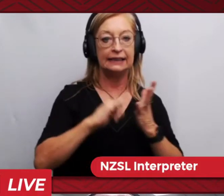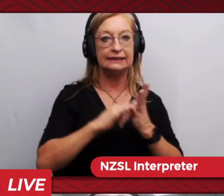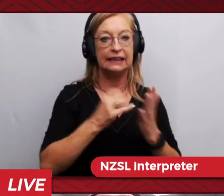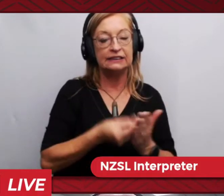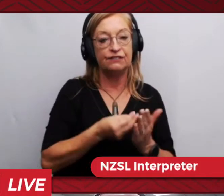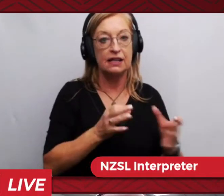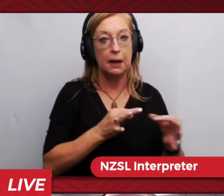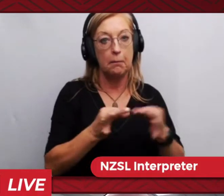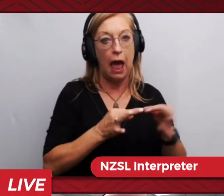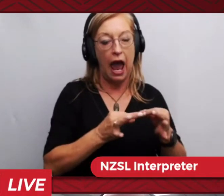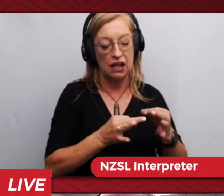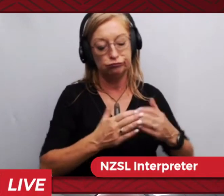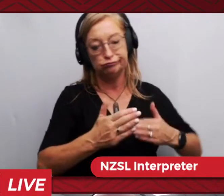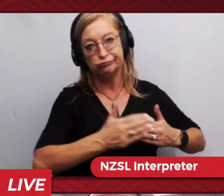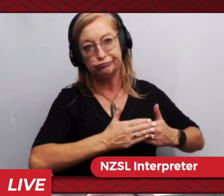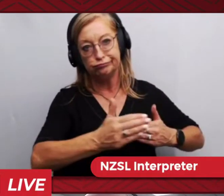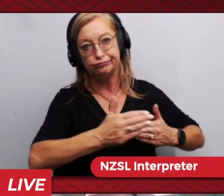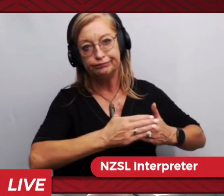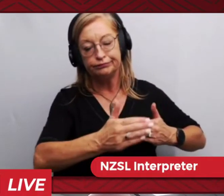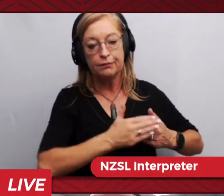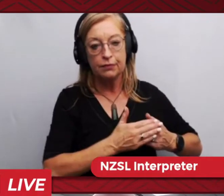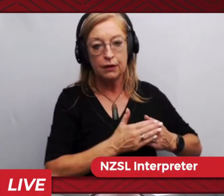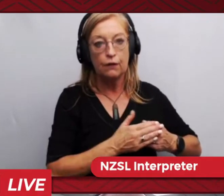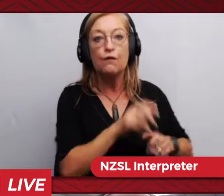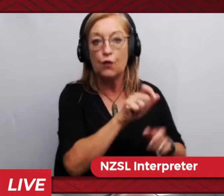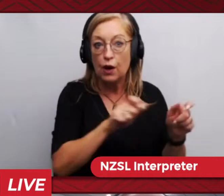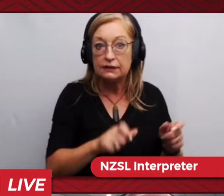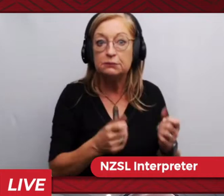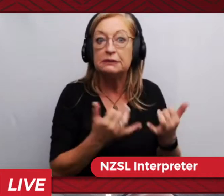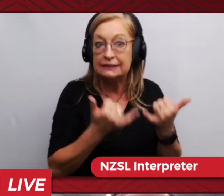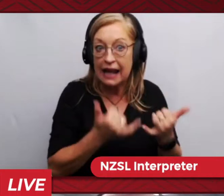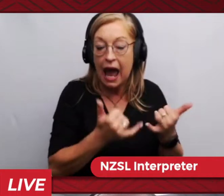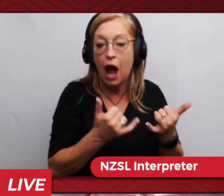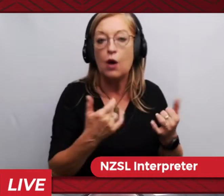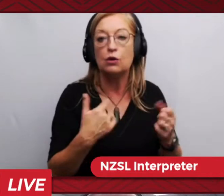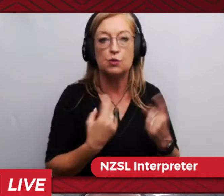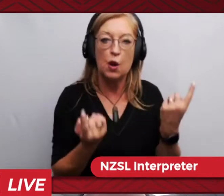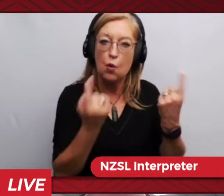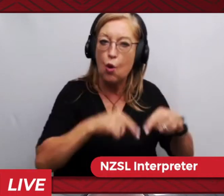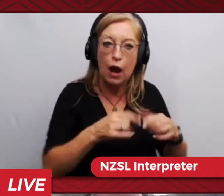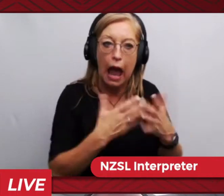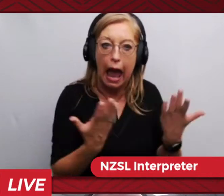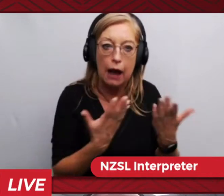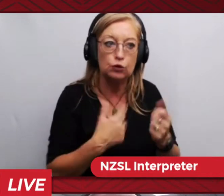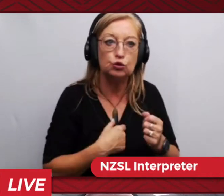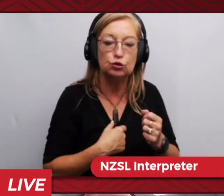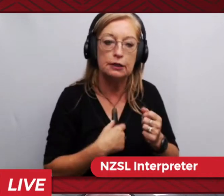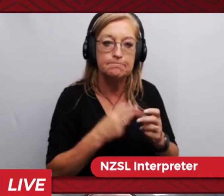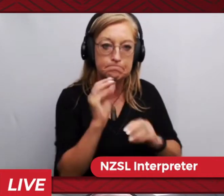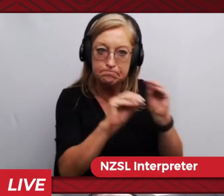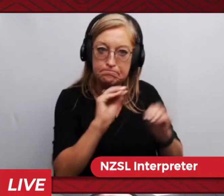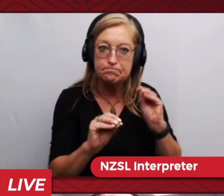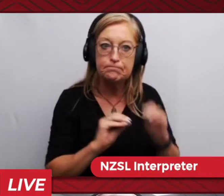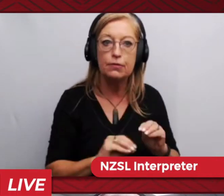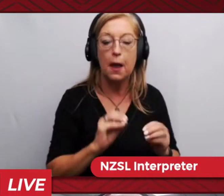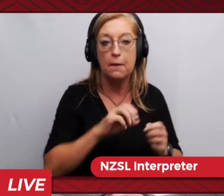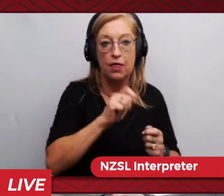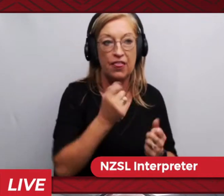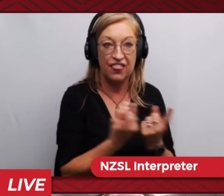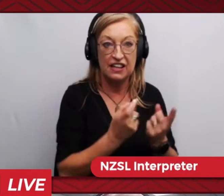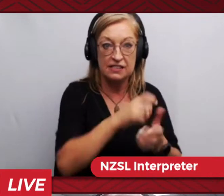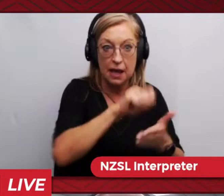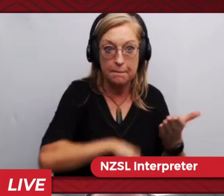with our customers as we work through their purchases. Simon speaking. Thanks, Steph. And I just missed the second part. But